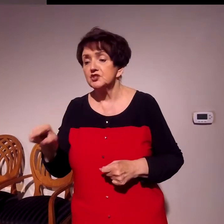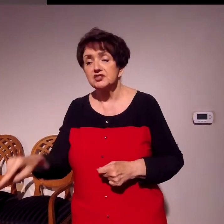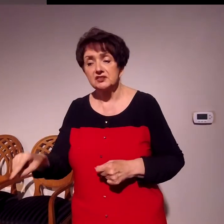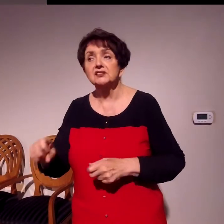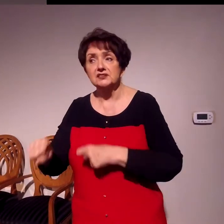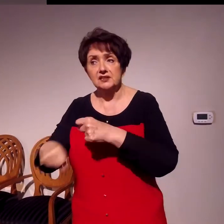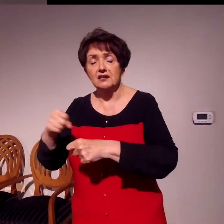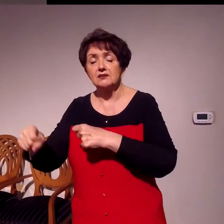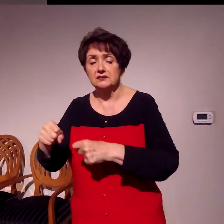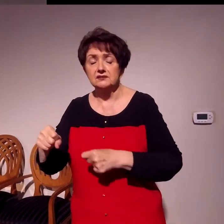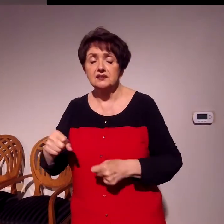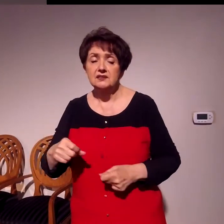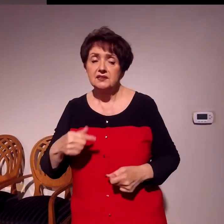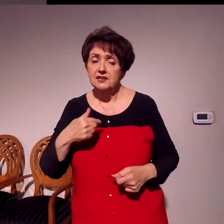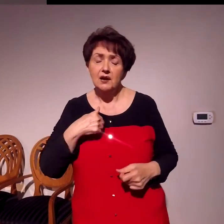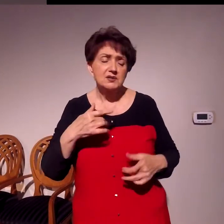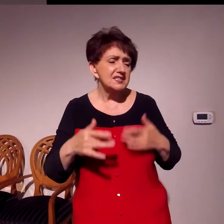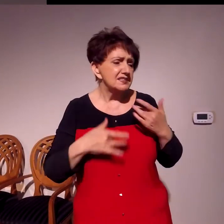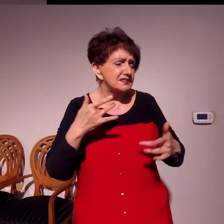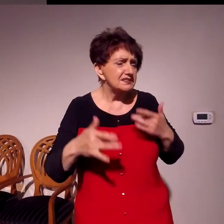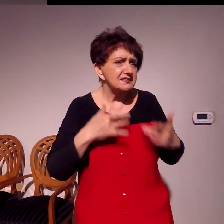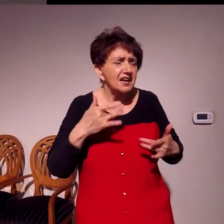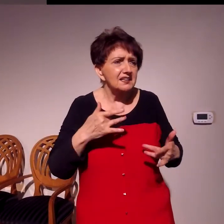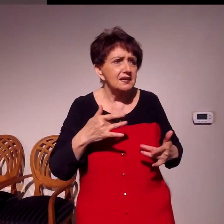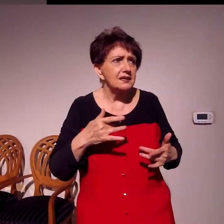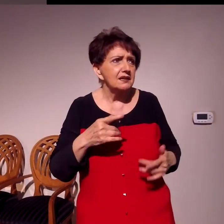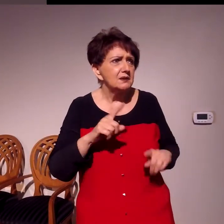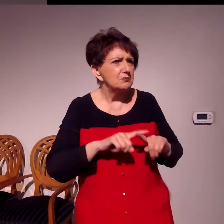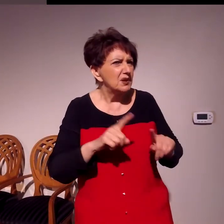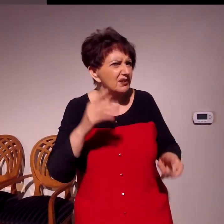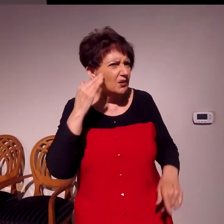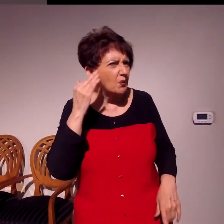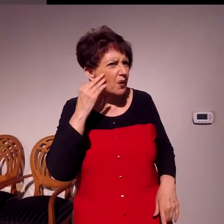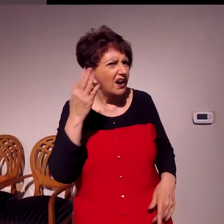really excited about it. Do you know how hot it is in Texas?